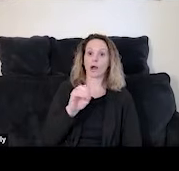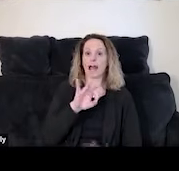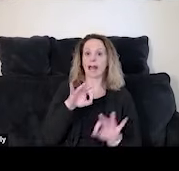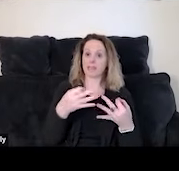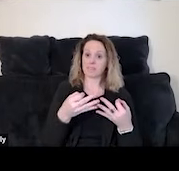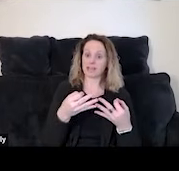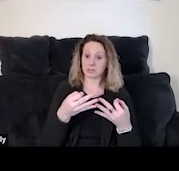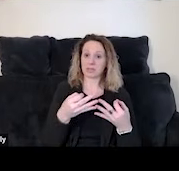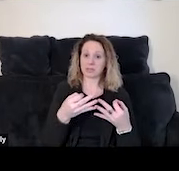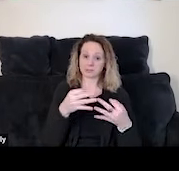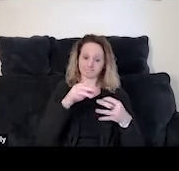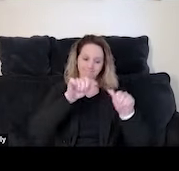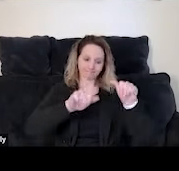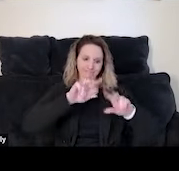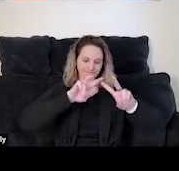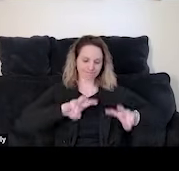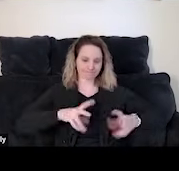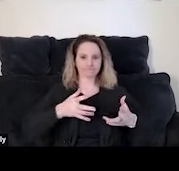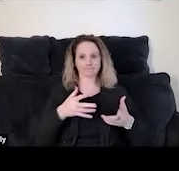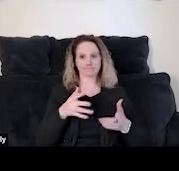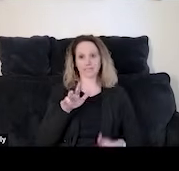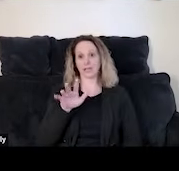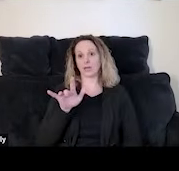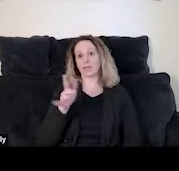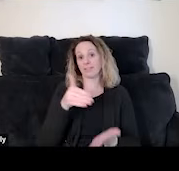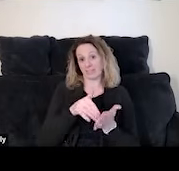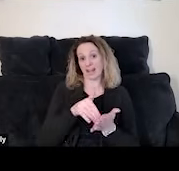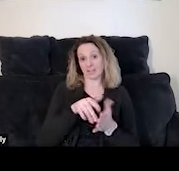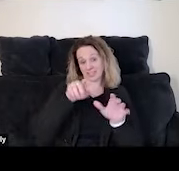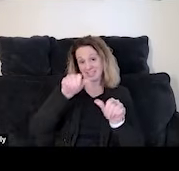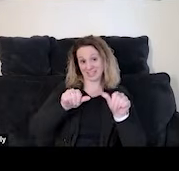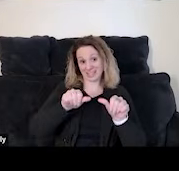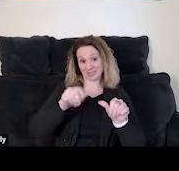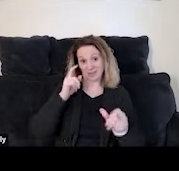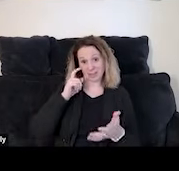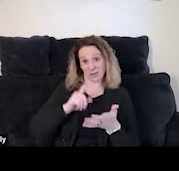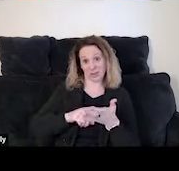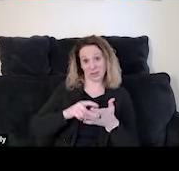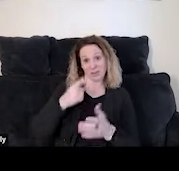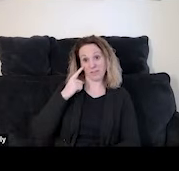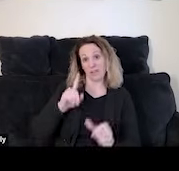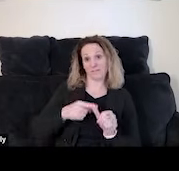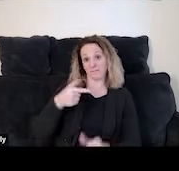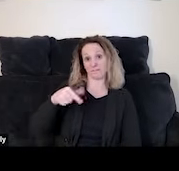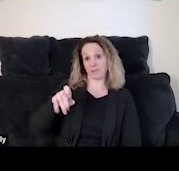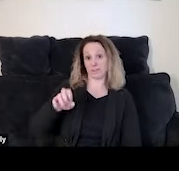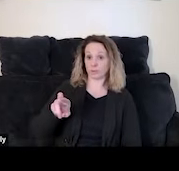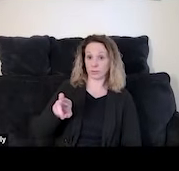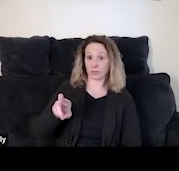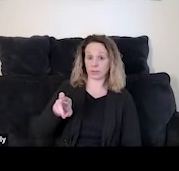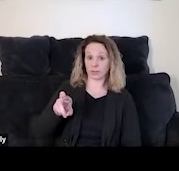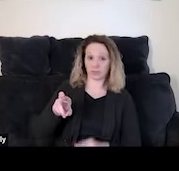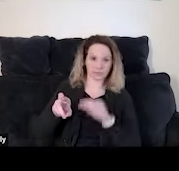getting assessed. We have almost 25,000 assessments that we saw in the first quarter, the data that Lois was talking